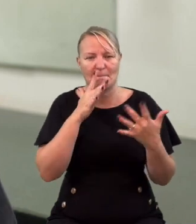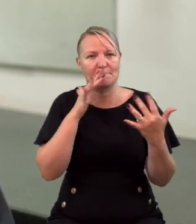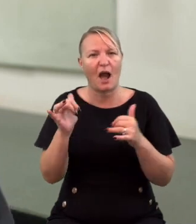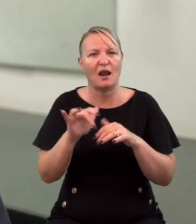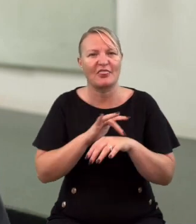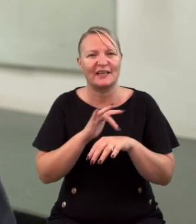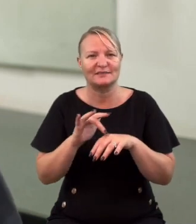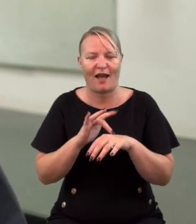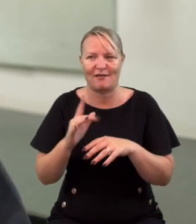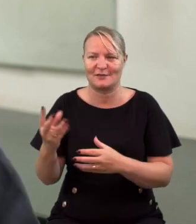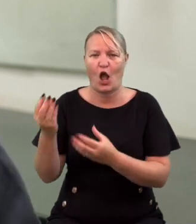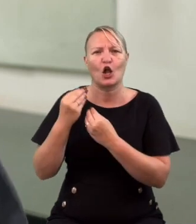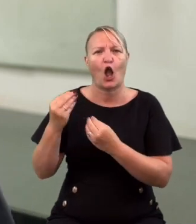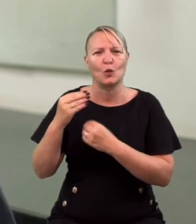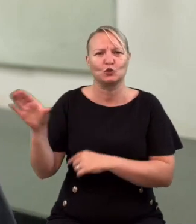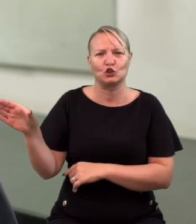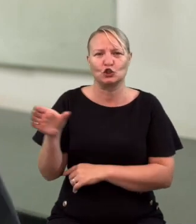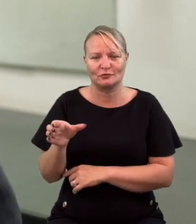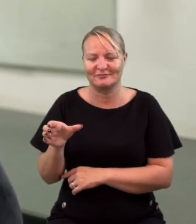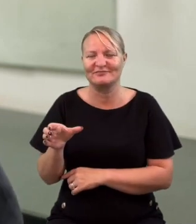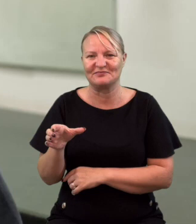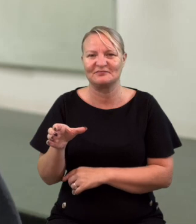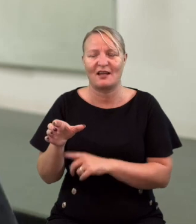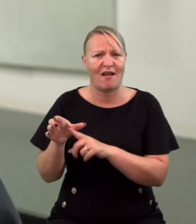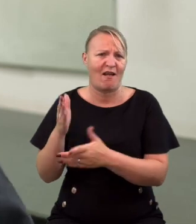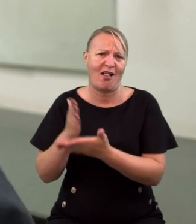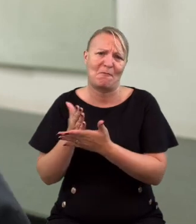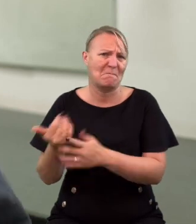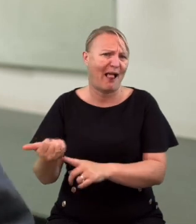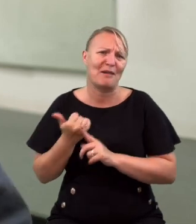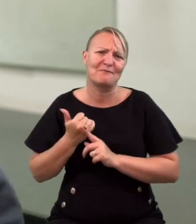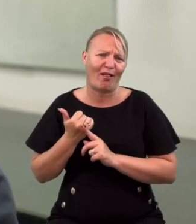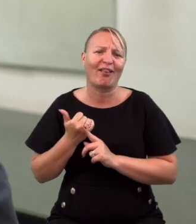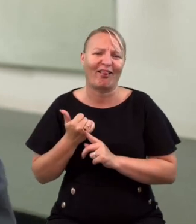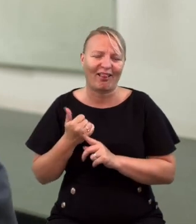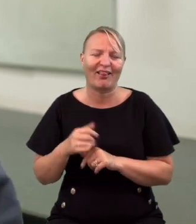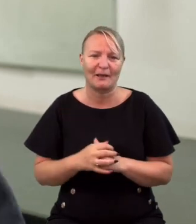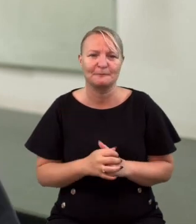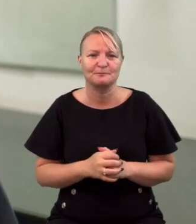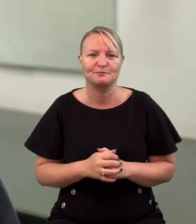Pilot Theatre provided us an accent coach, which was so generous and so helpful actually.